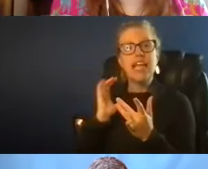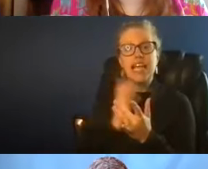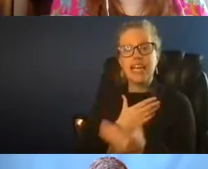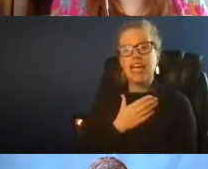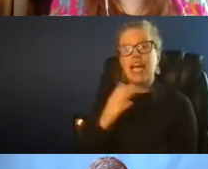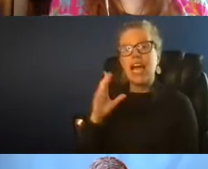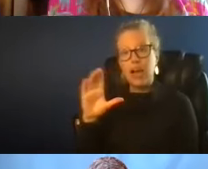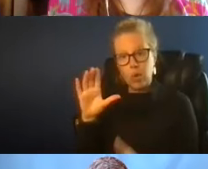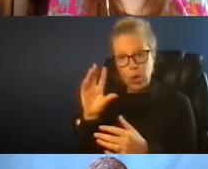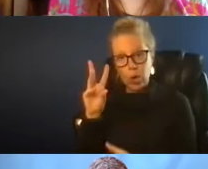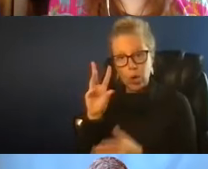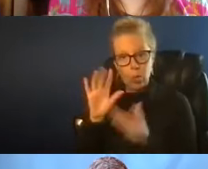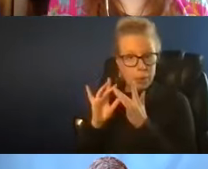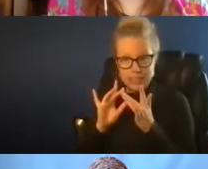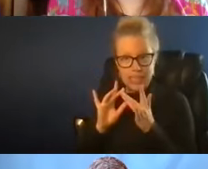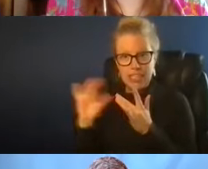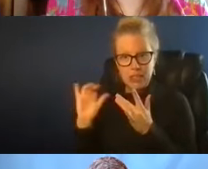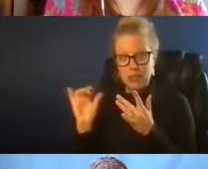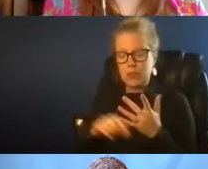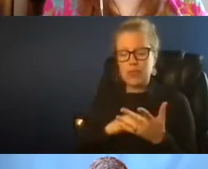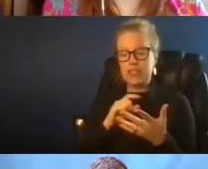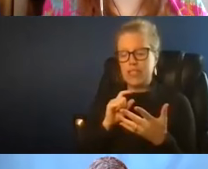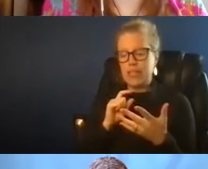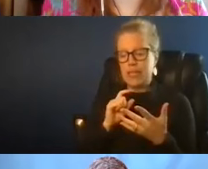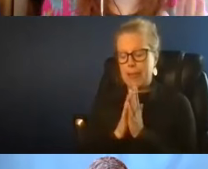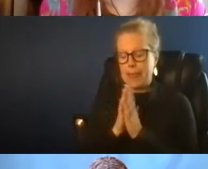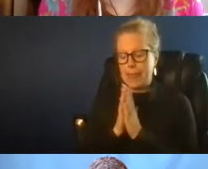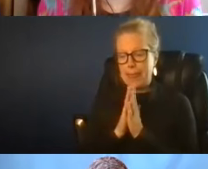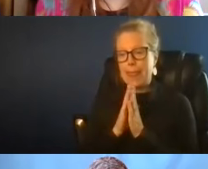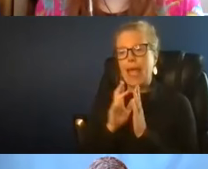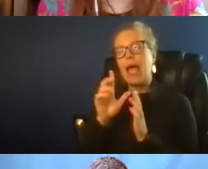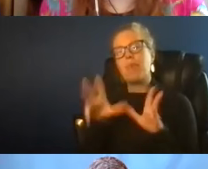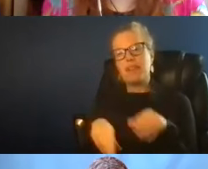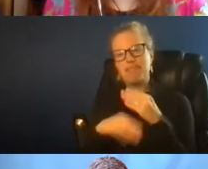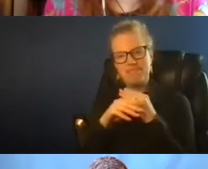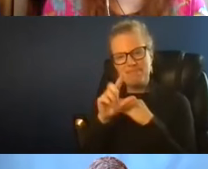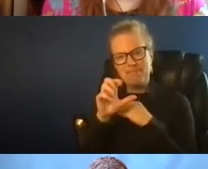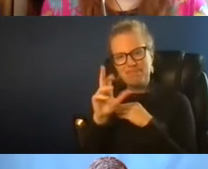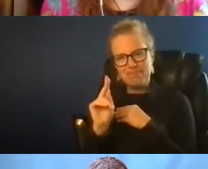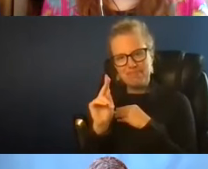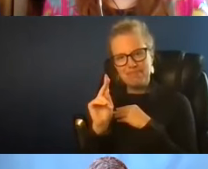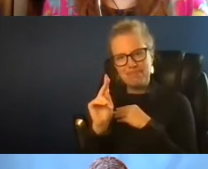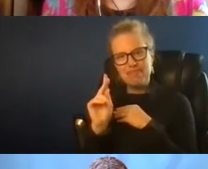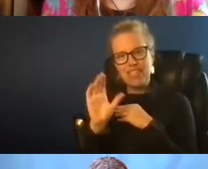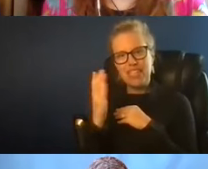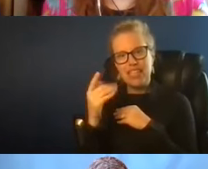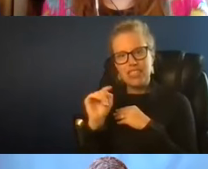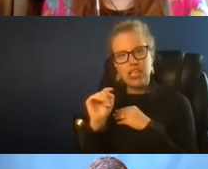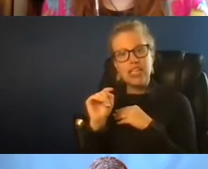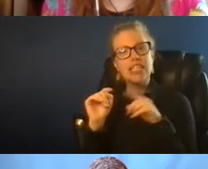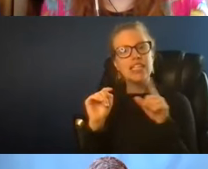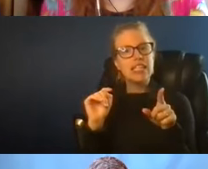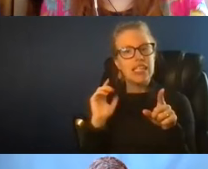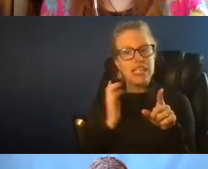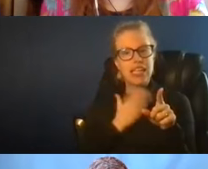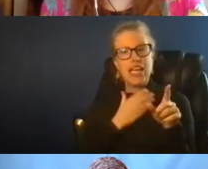tinyurl.com/WA safety plan. I will put that link in the chat in just a moment. But our